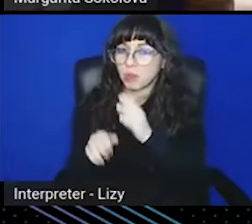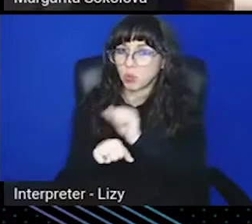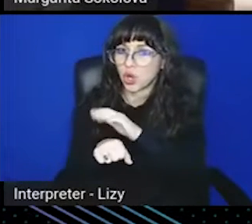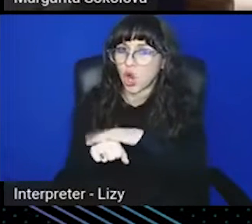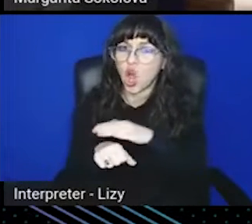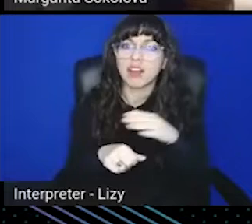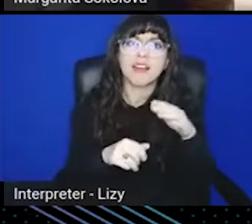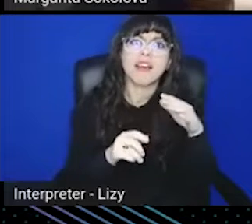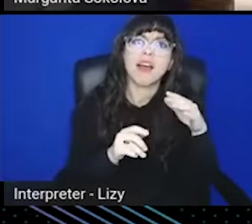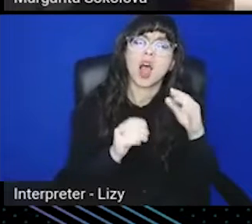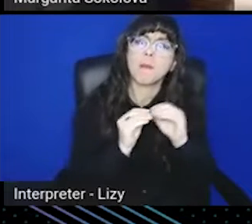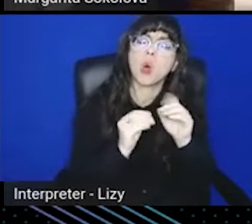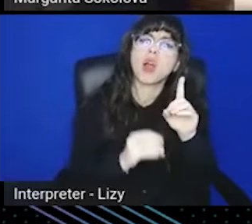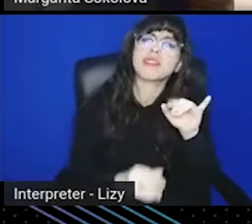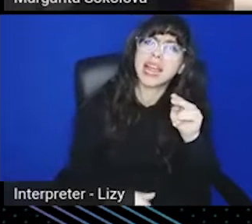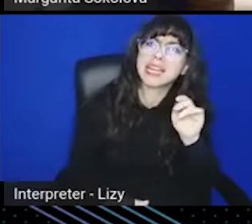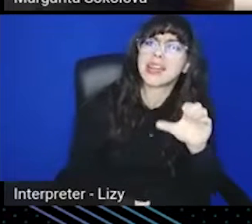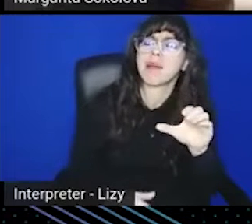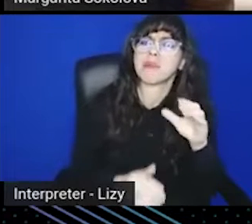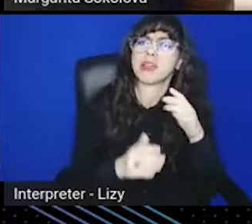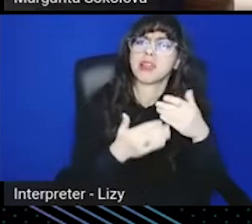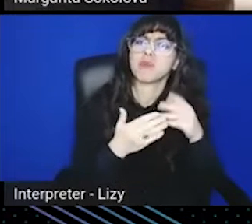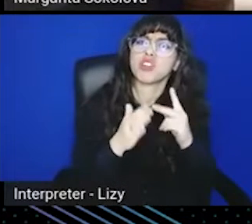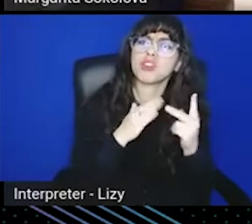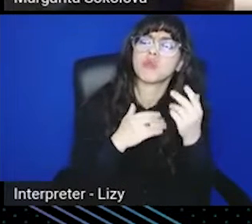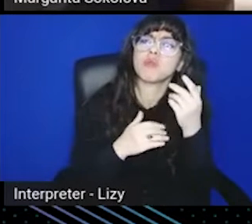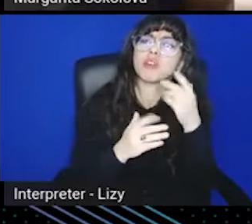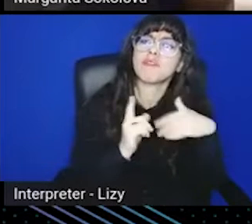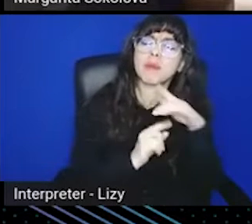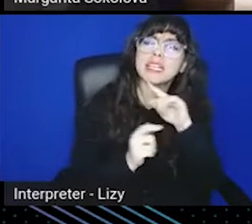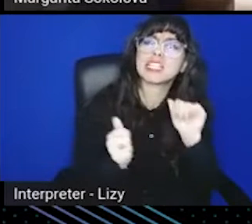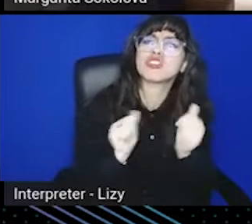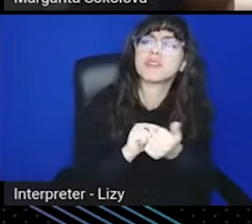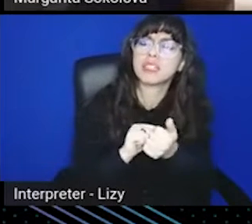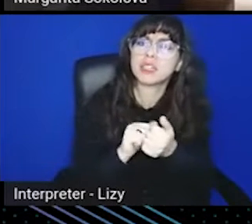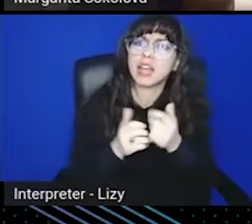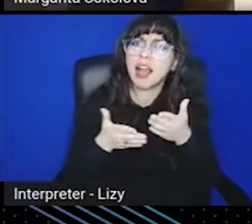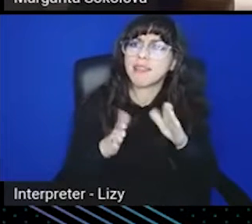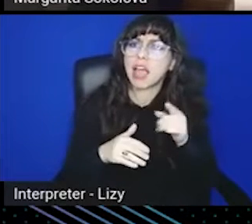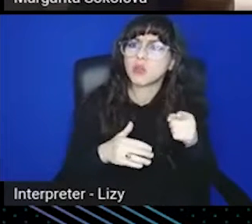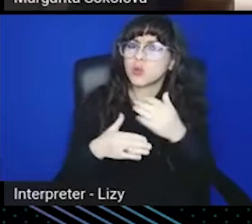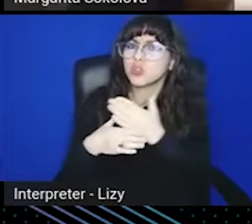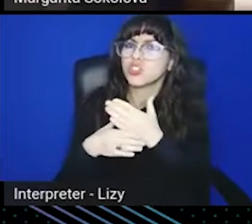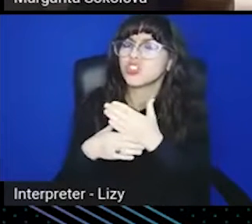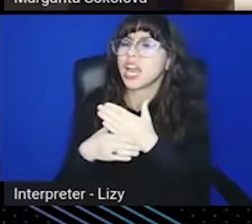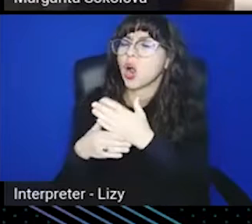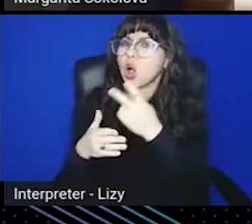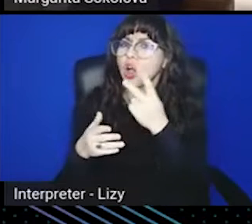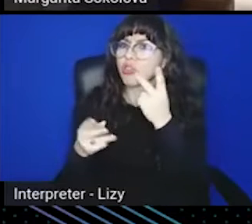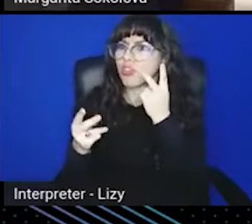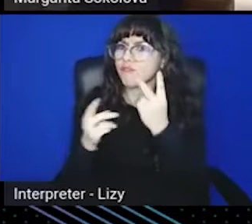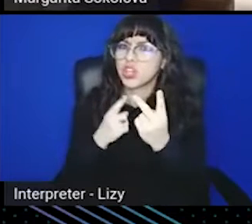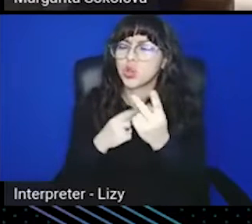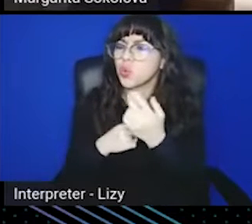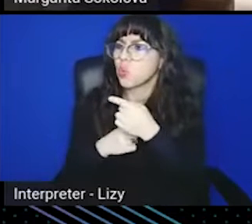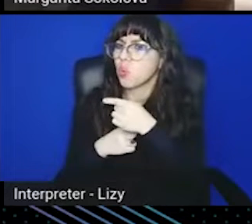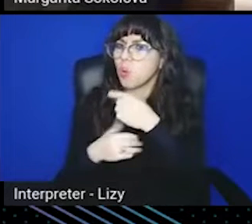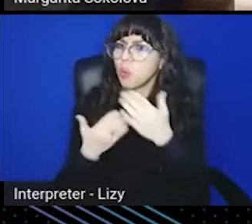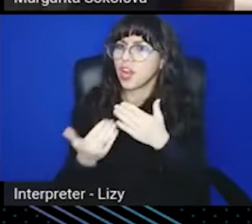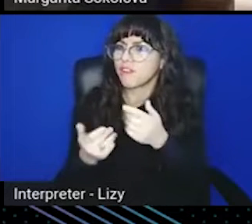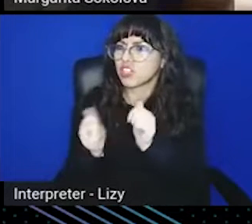is provisioned, allowing them to share a view of whatever changes they're considering or working on.